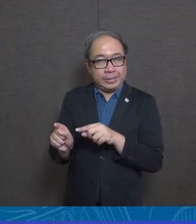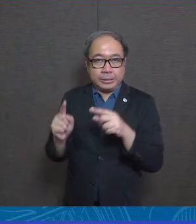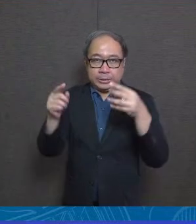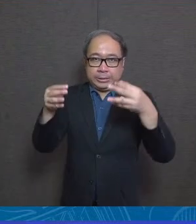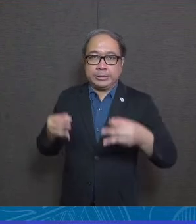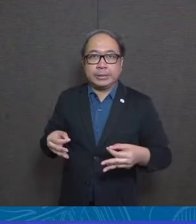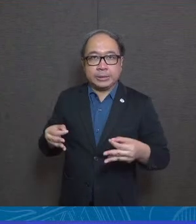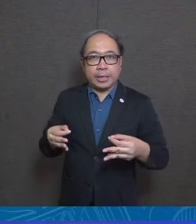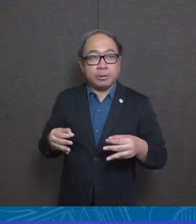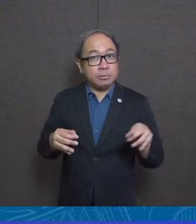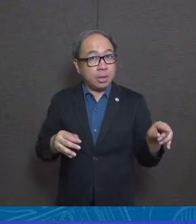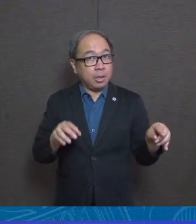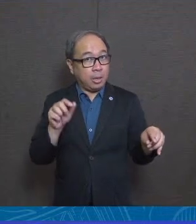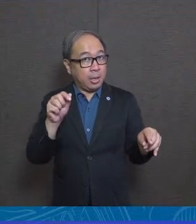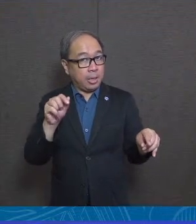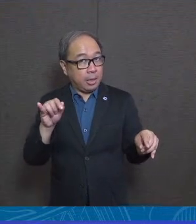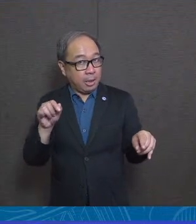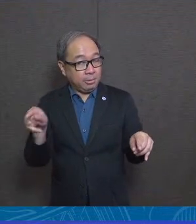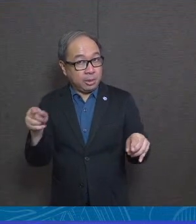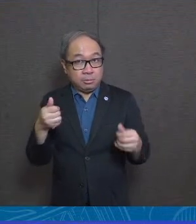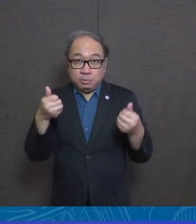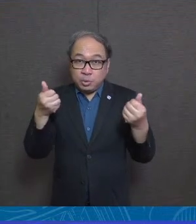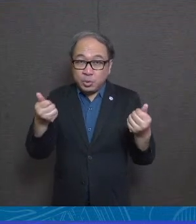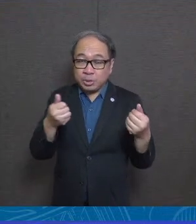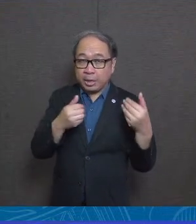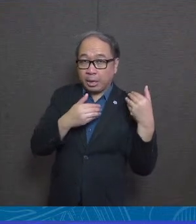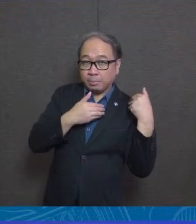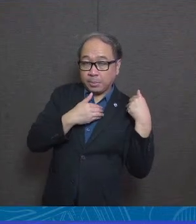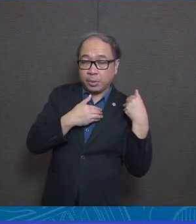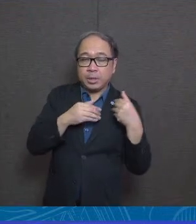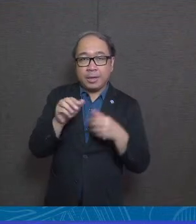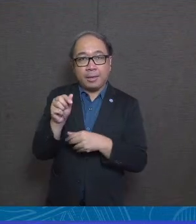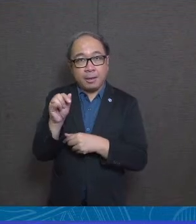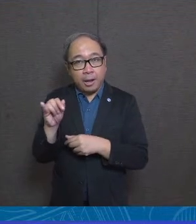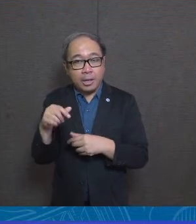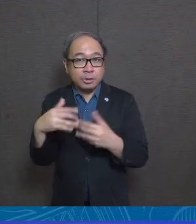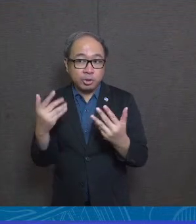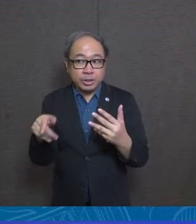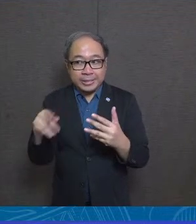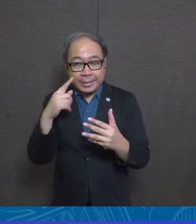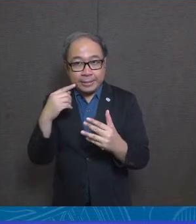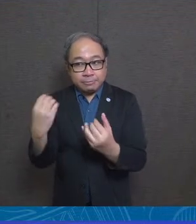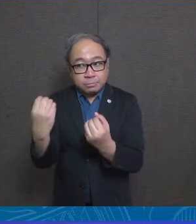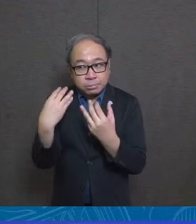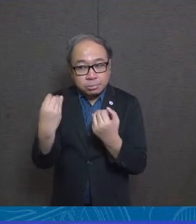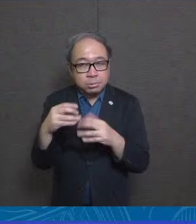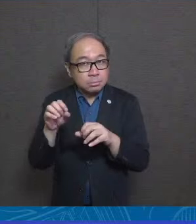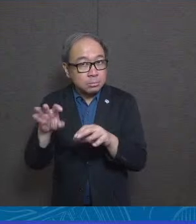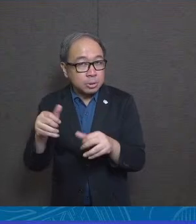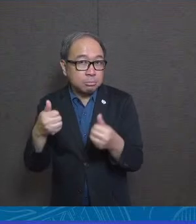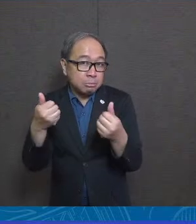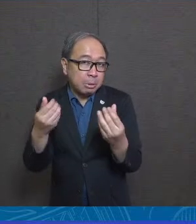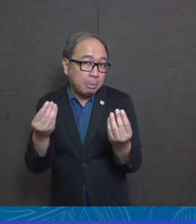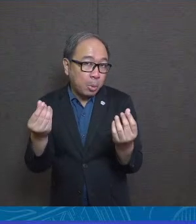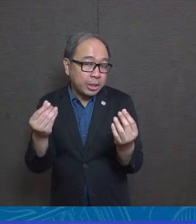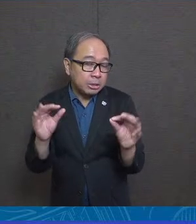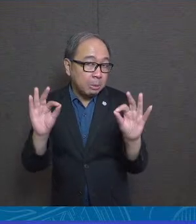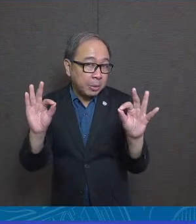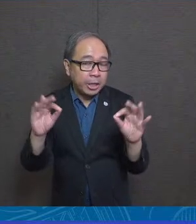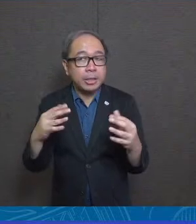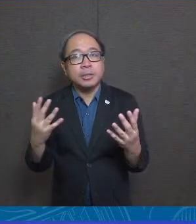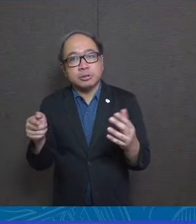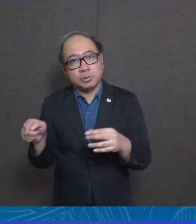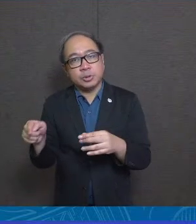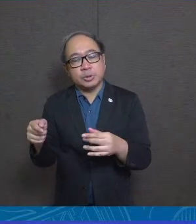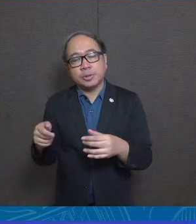a accountable AI system, if the output and input has the quality or not.